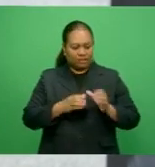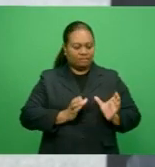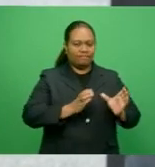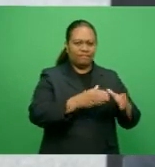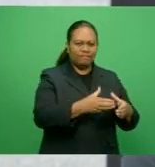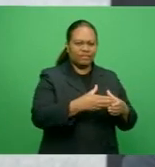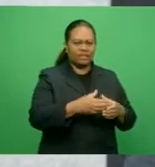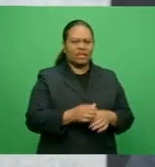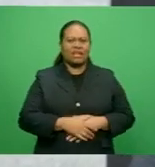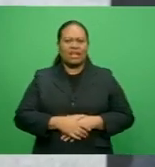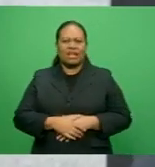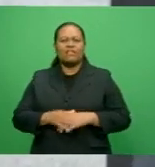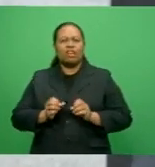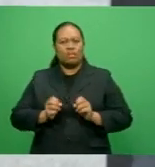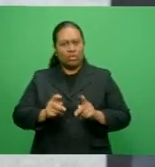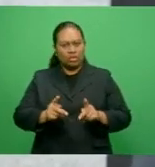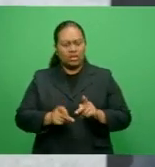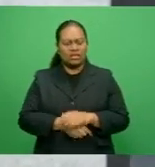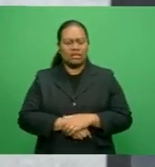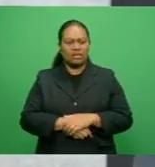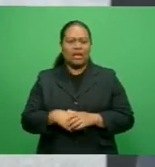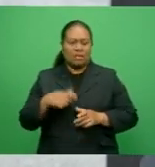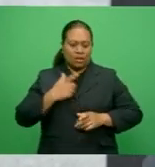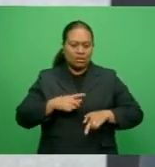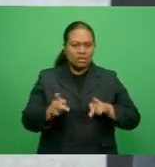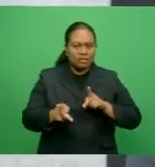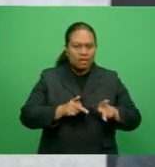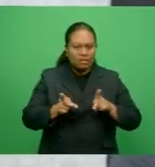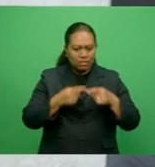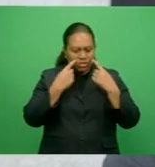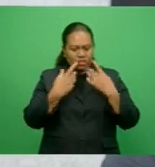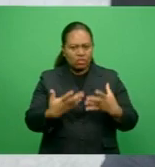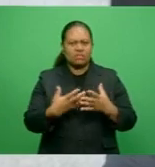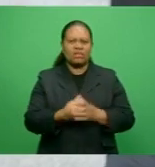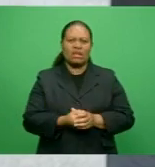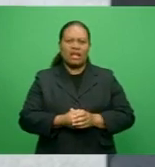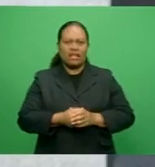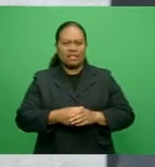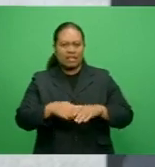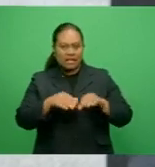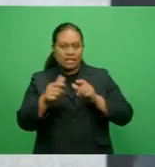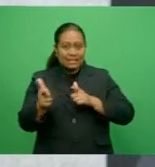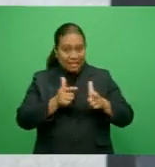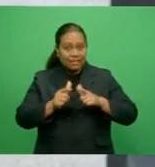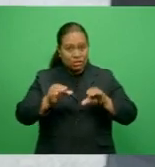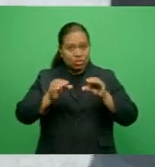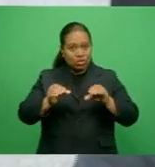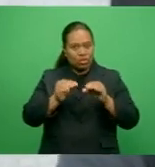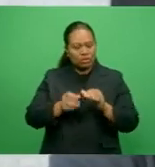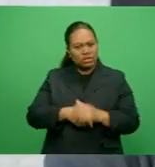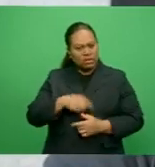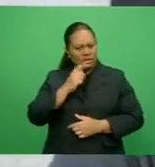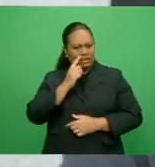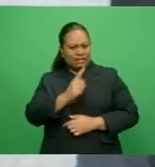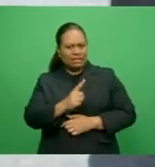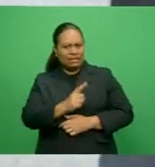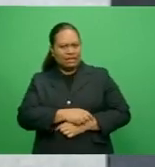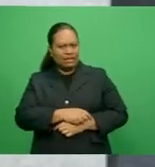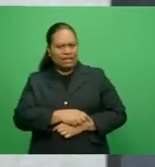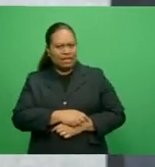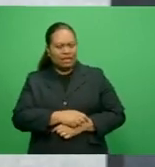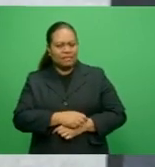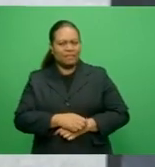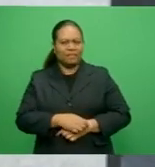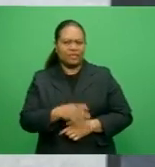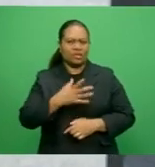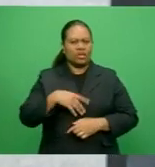opportunity, because those that perform there, and I'm sure Gareth Baber will be very, very tentatively looking at those pools. A